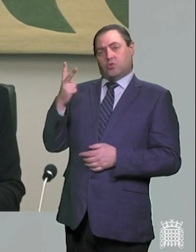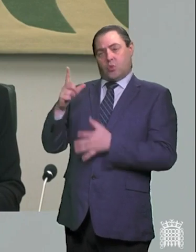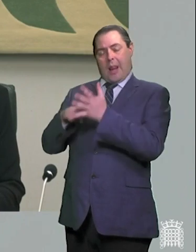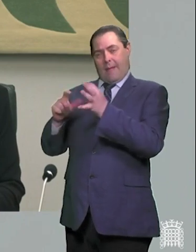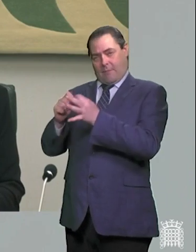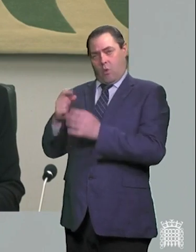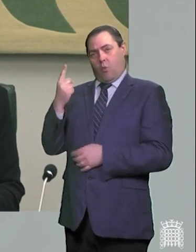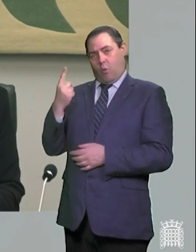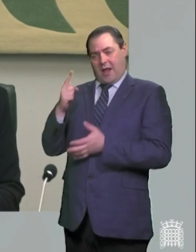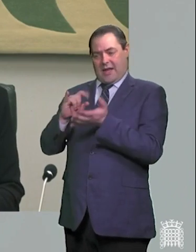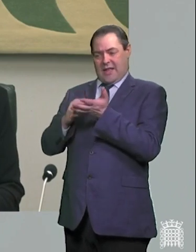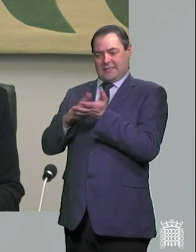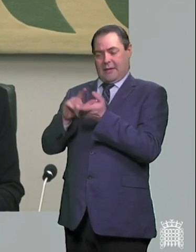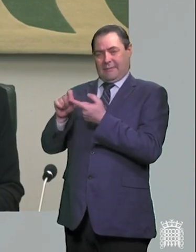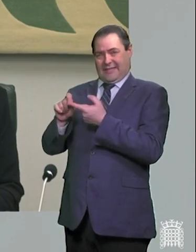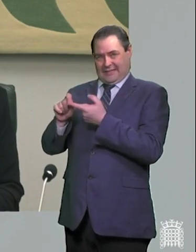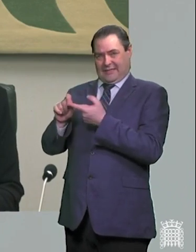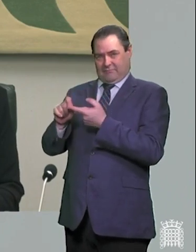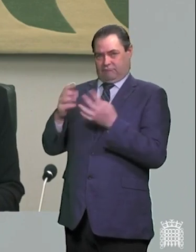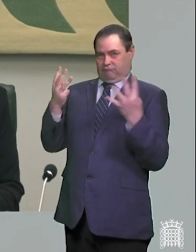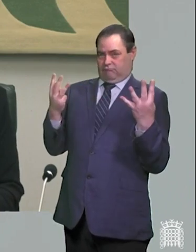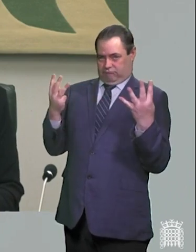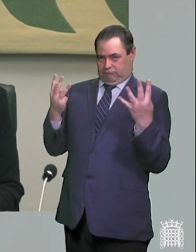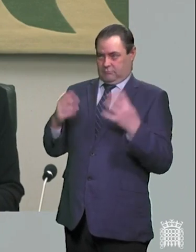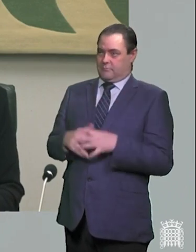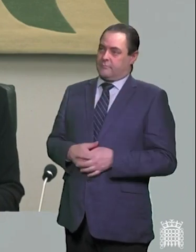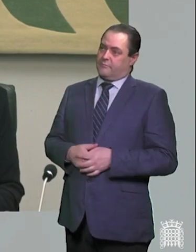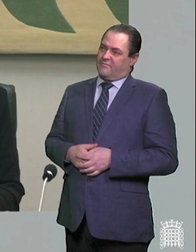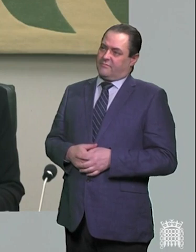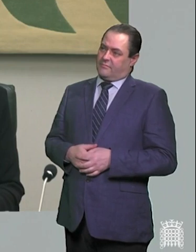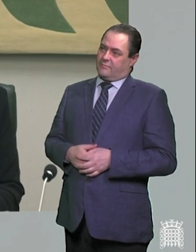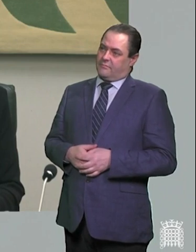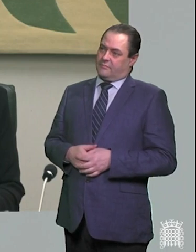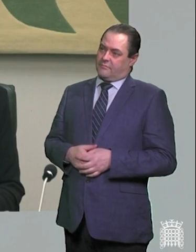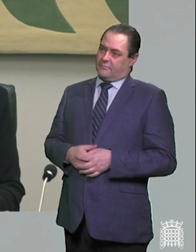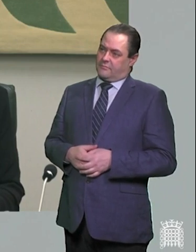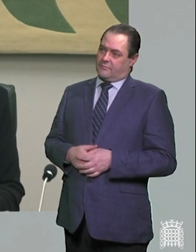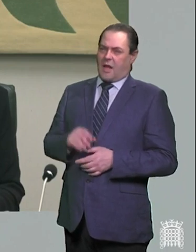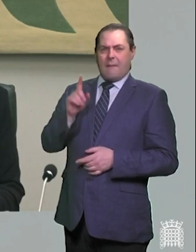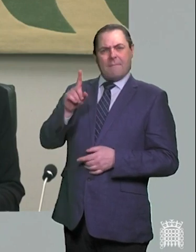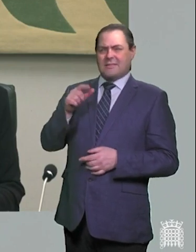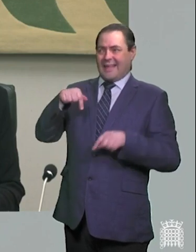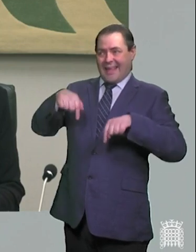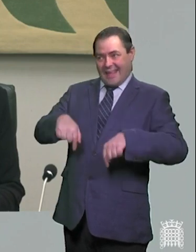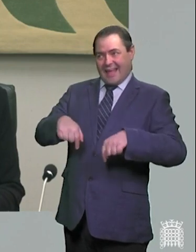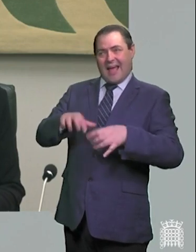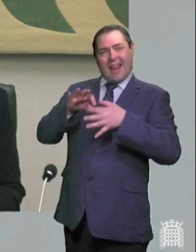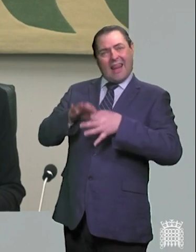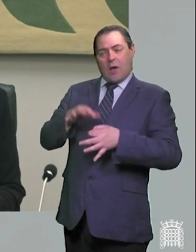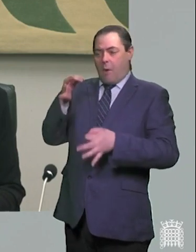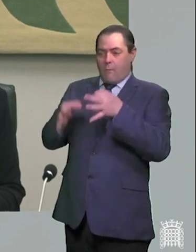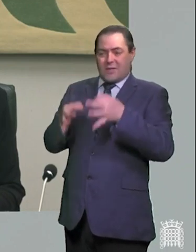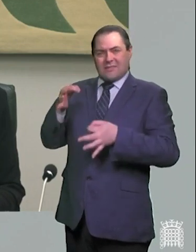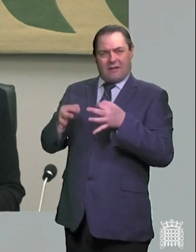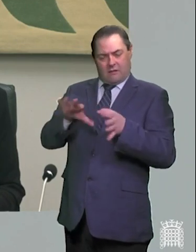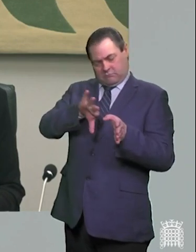Labour and 1 from the SNP. Having said that, we leave our party interests at the door of the committee